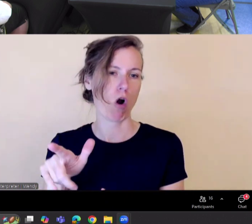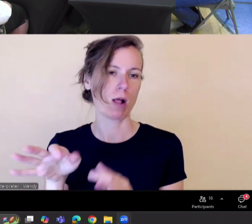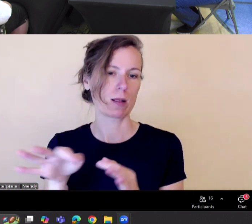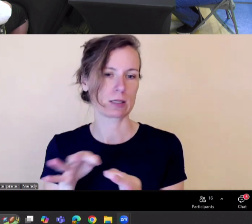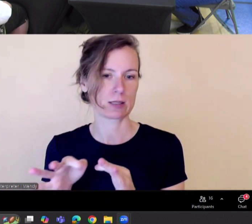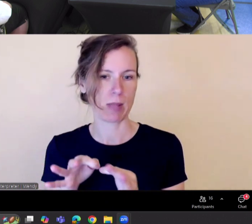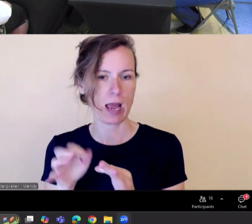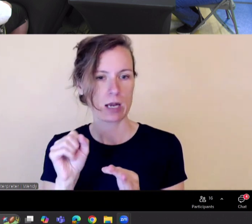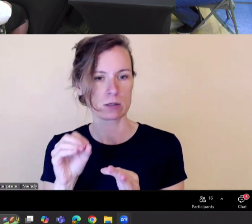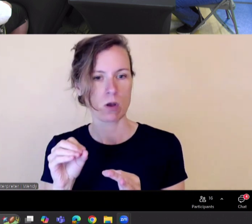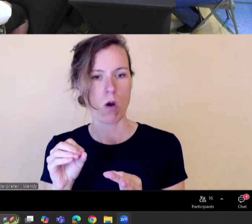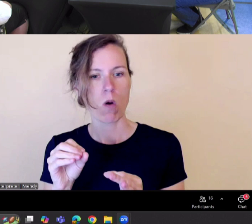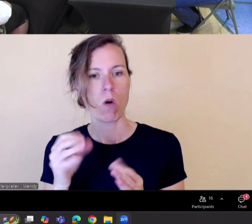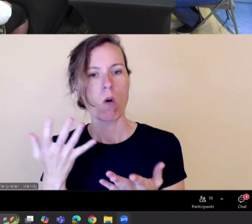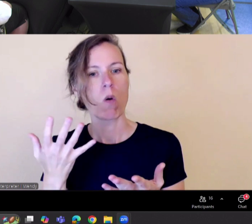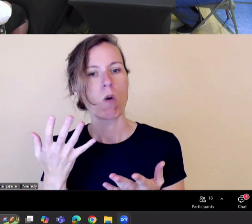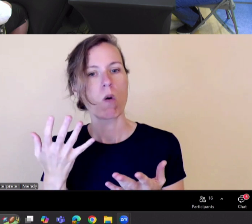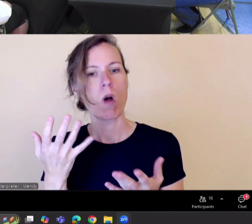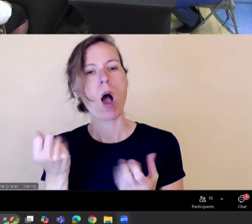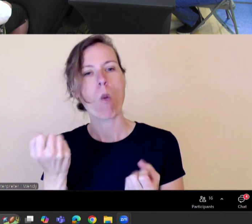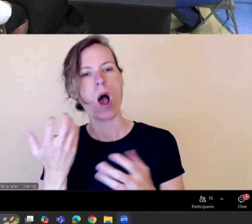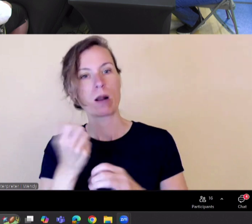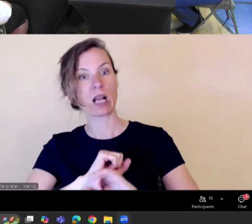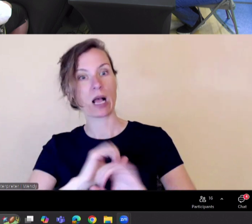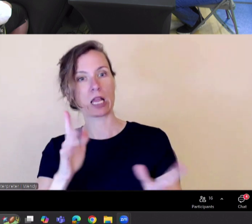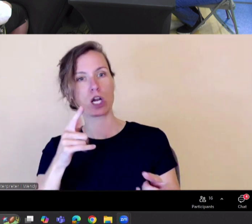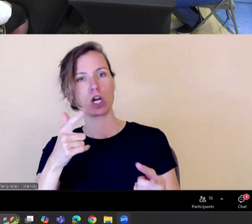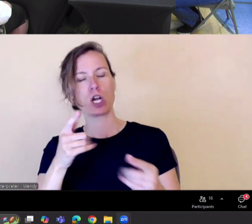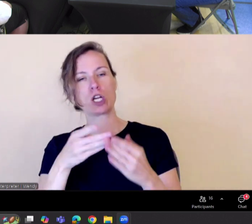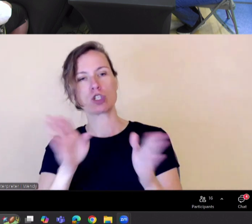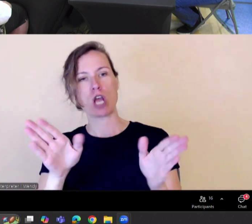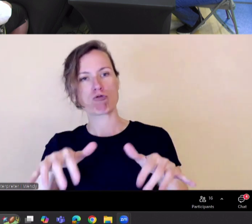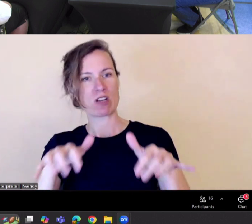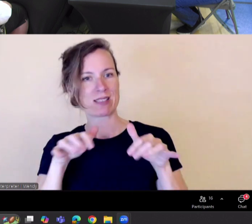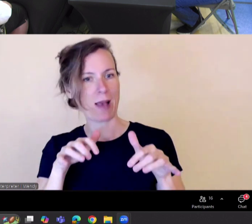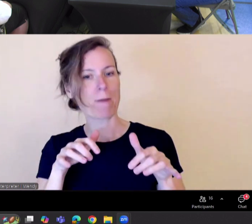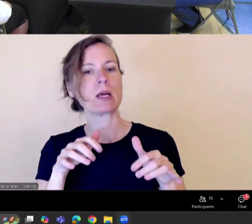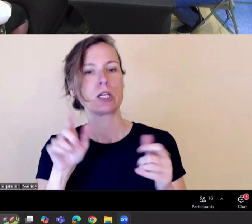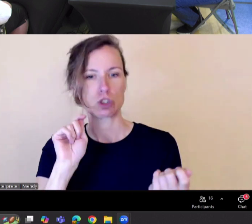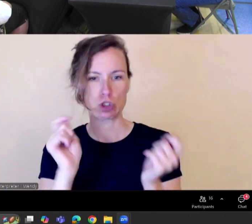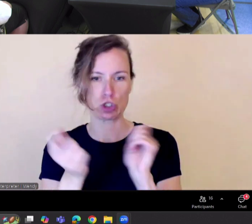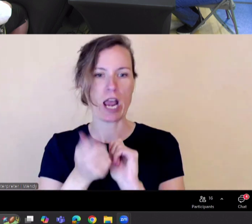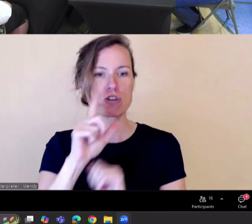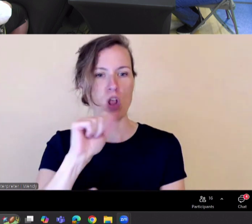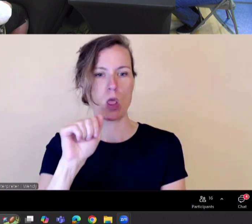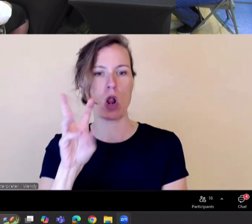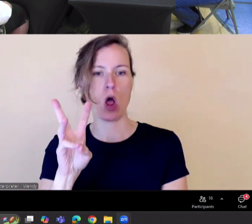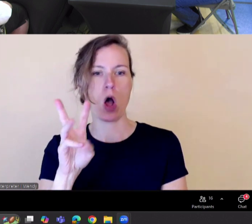by the public without the knowledge that in 2014 the General Assembly changed the law.